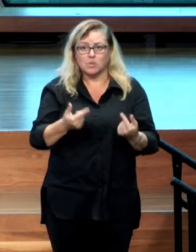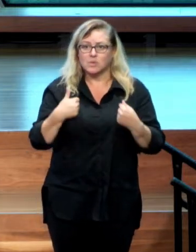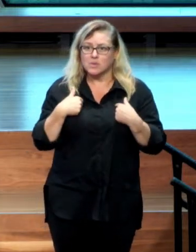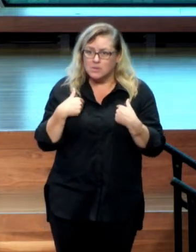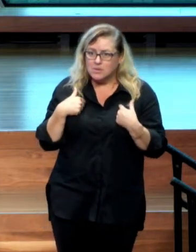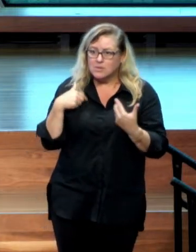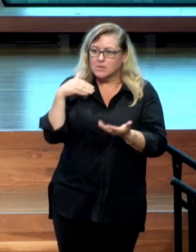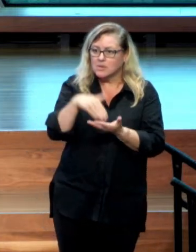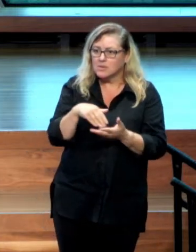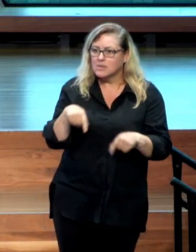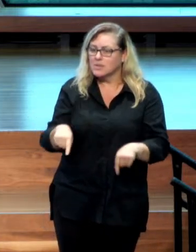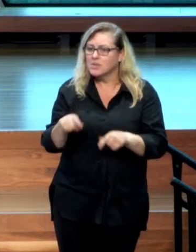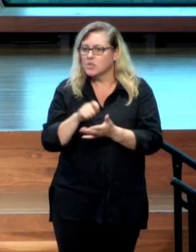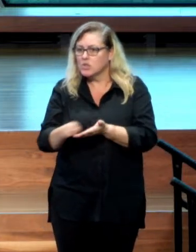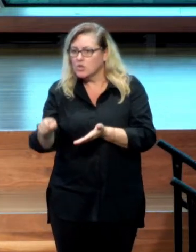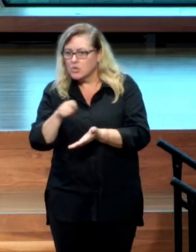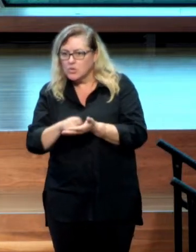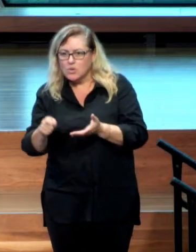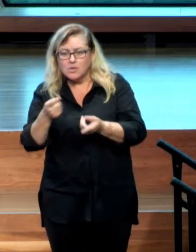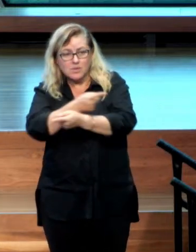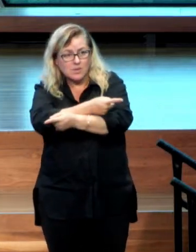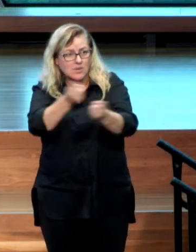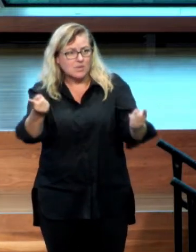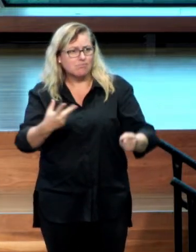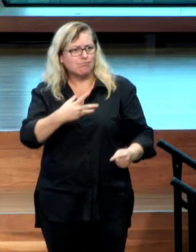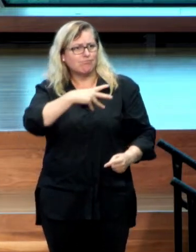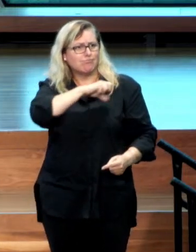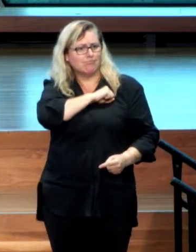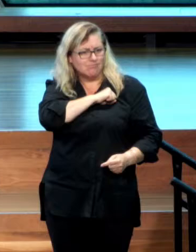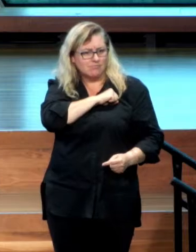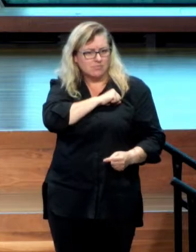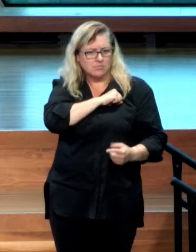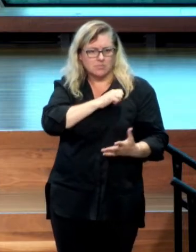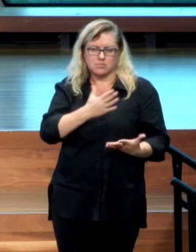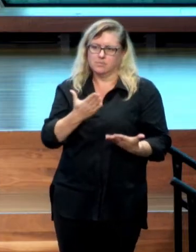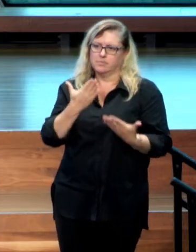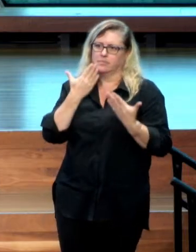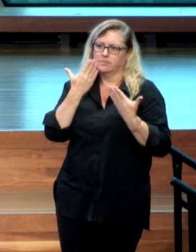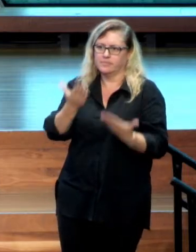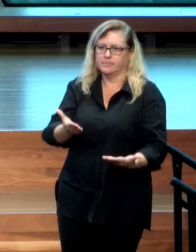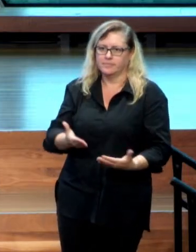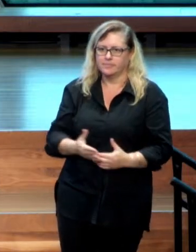writers, our courageous truth tellers, Esso.